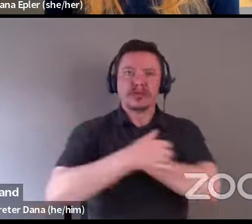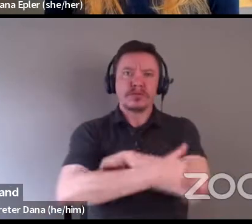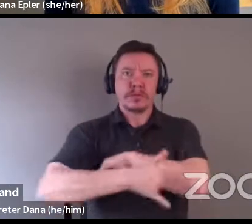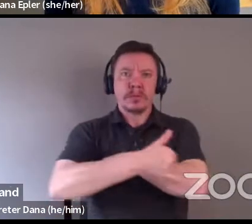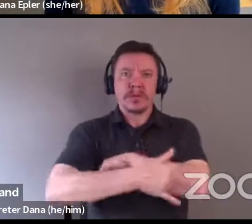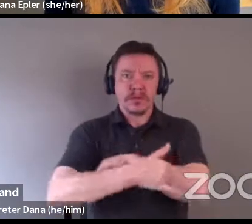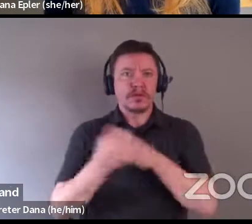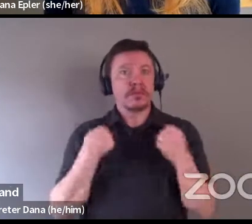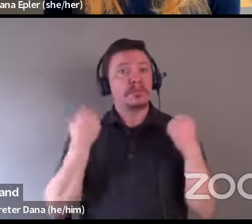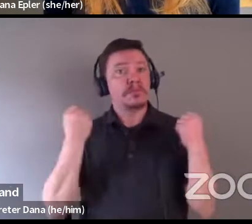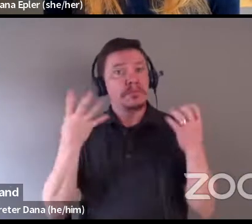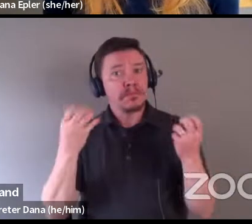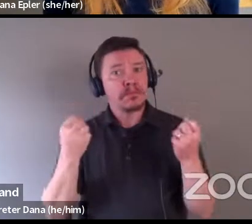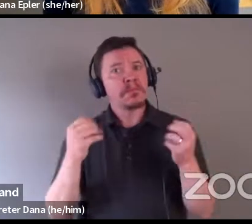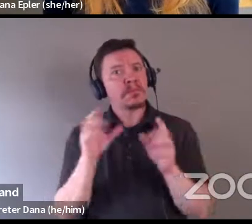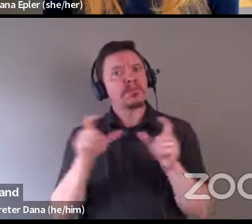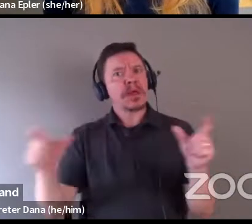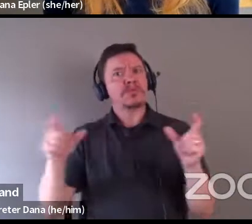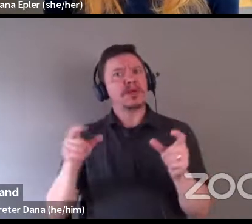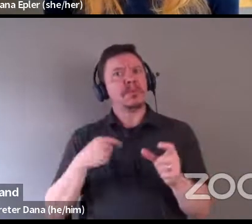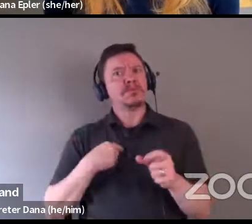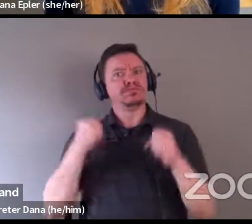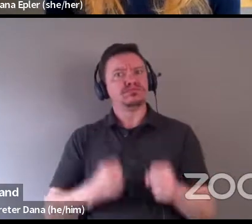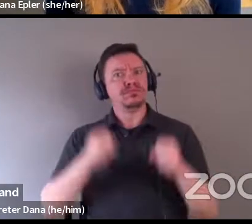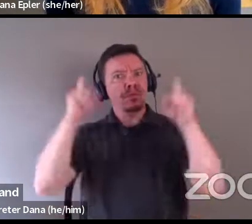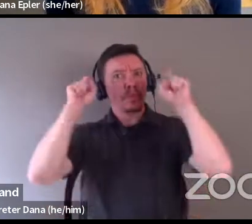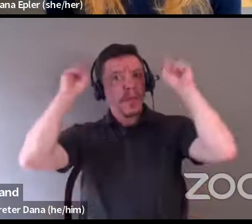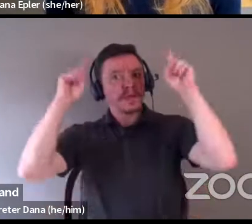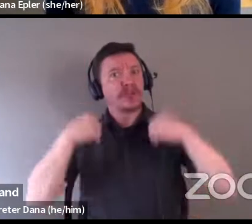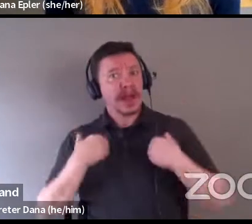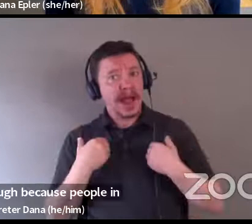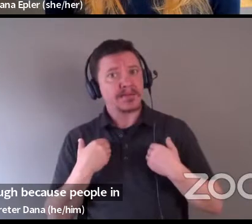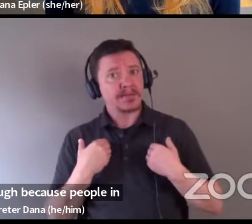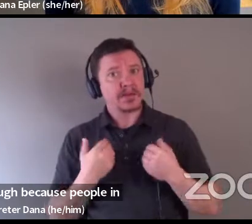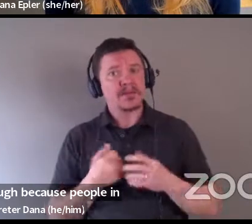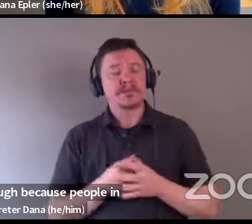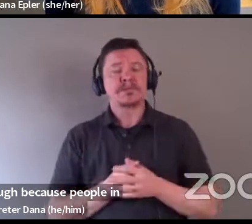people in Malaysia are quite well educated, I think.